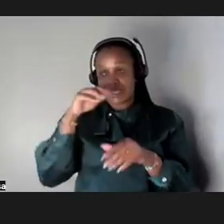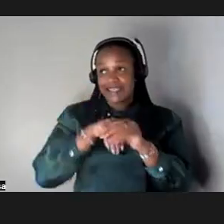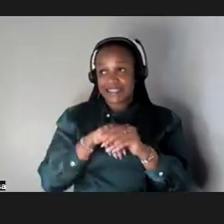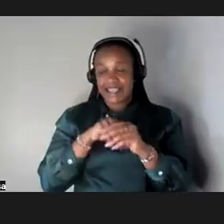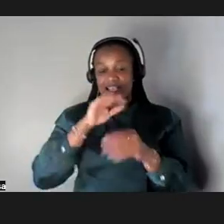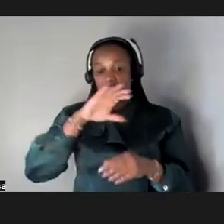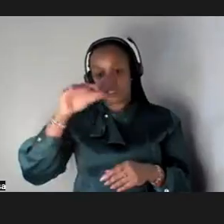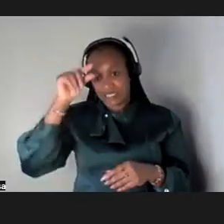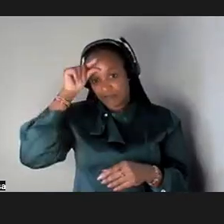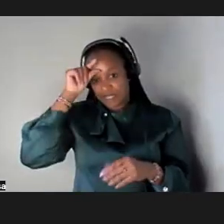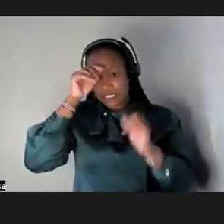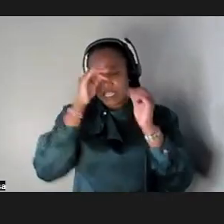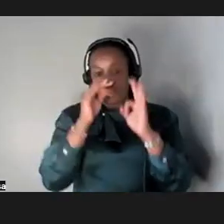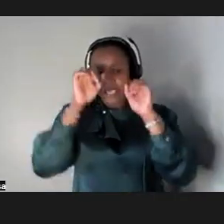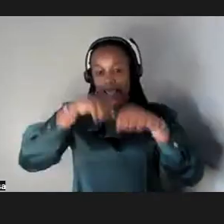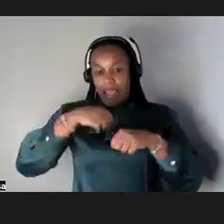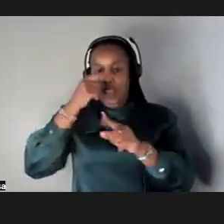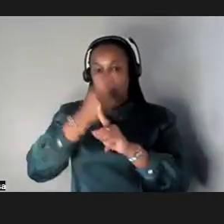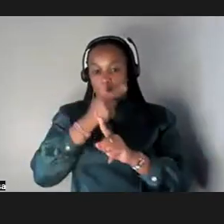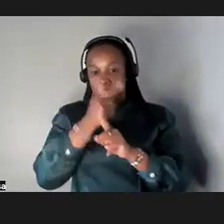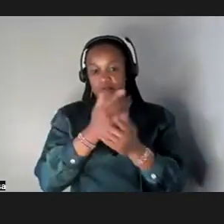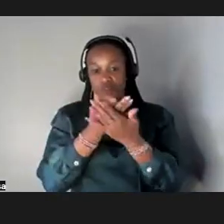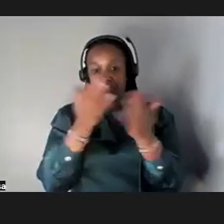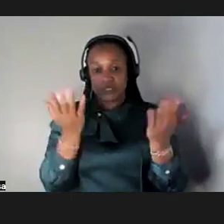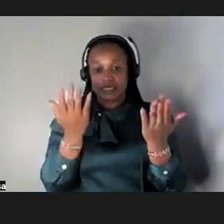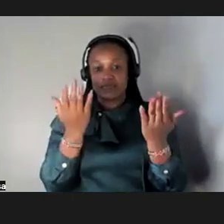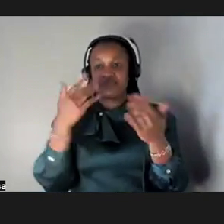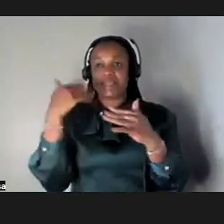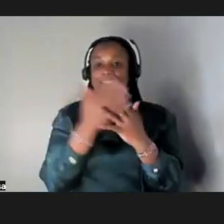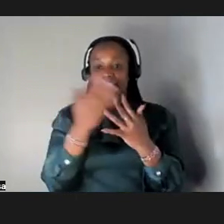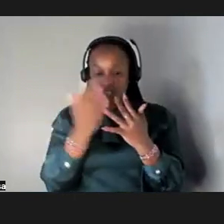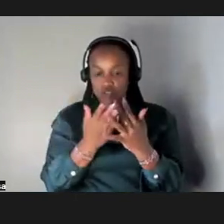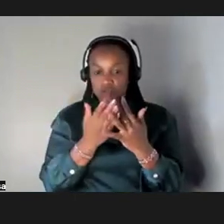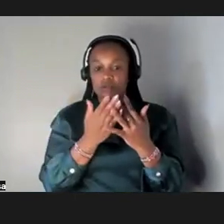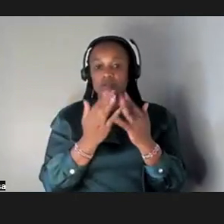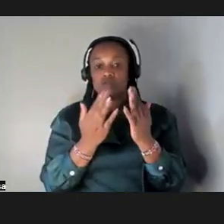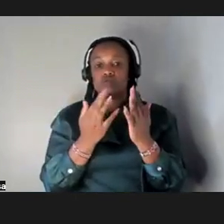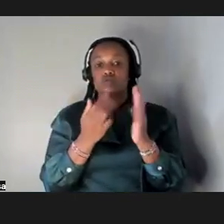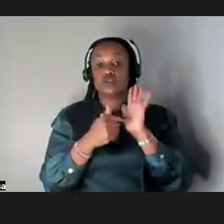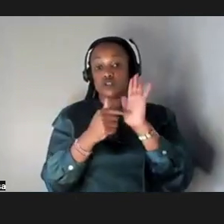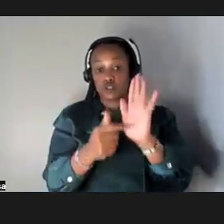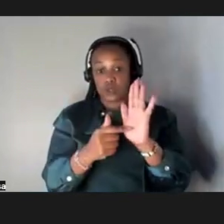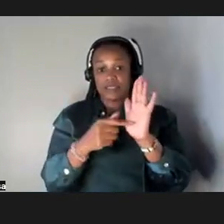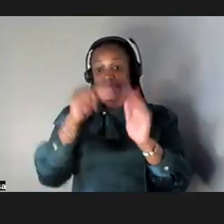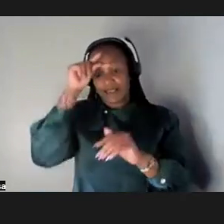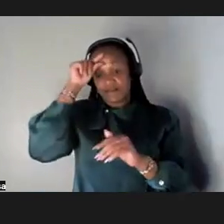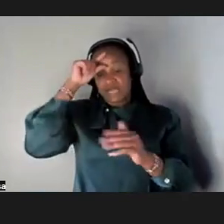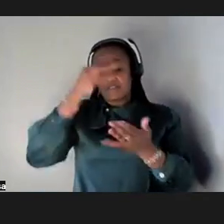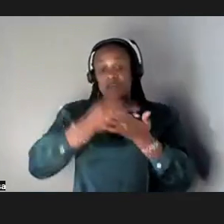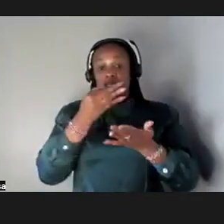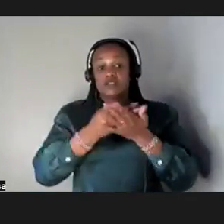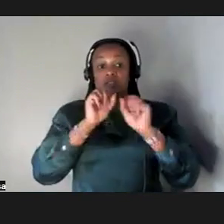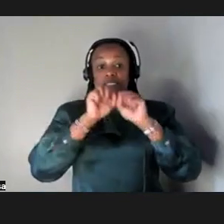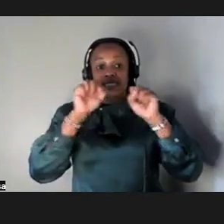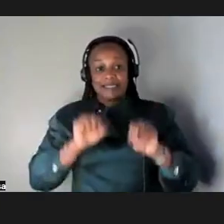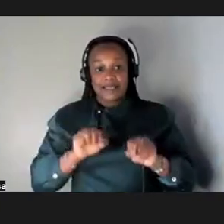can be able to lobby for those interventions to be anchored in the government financial system, then we know that resources can